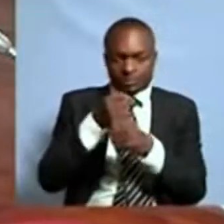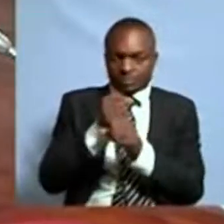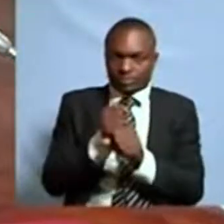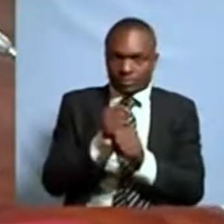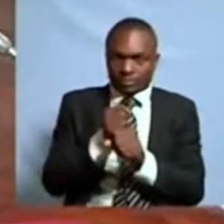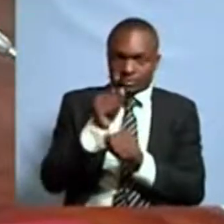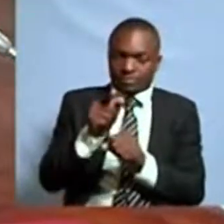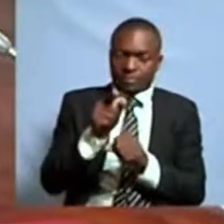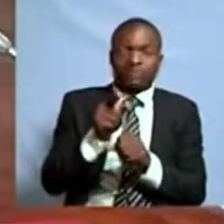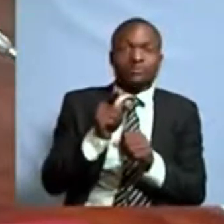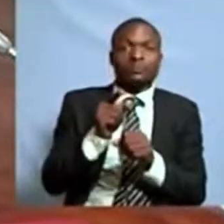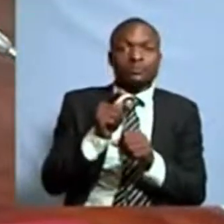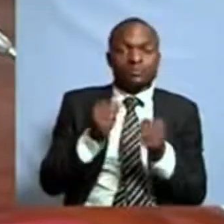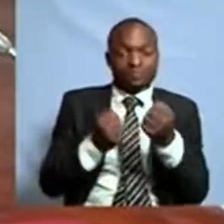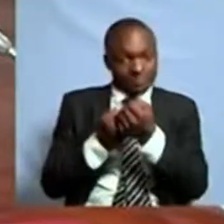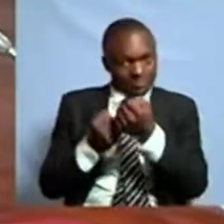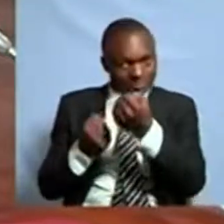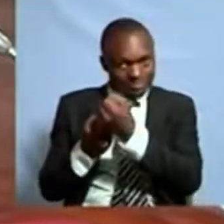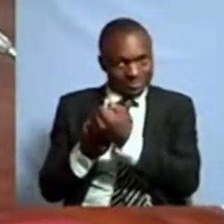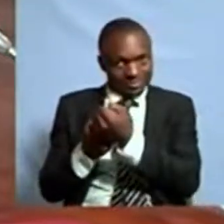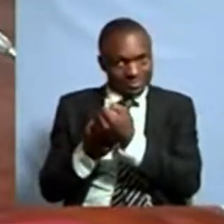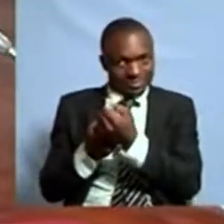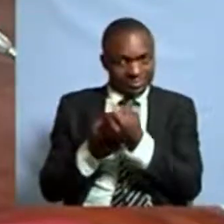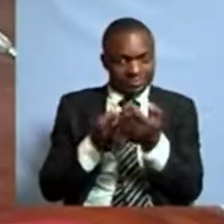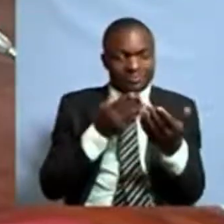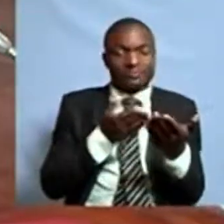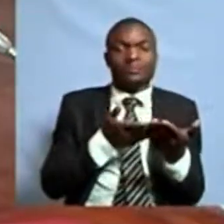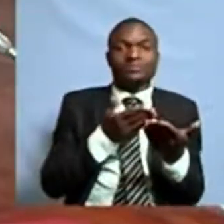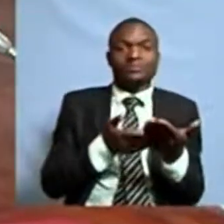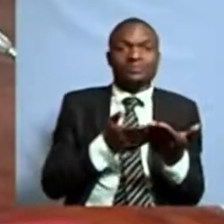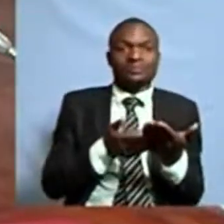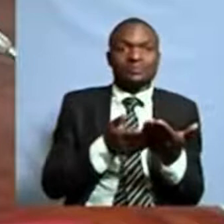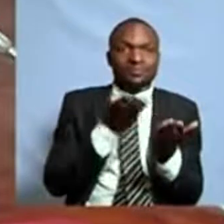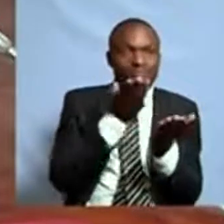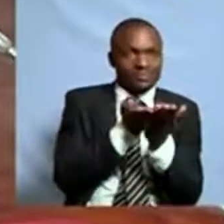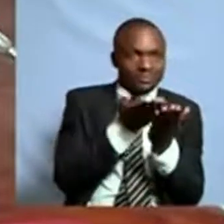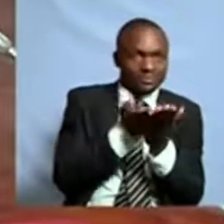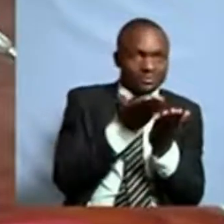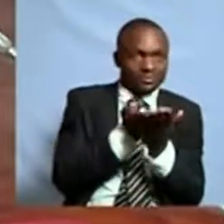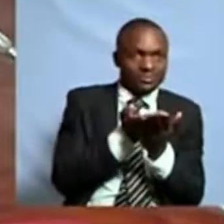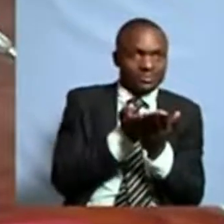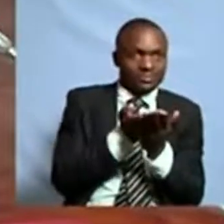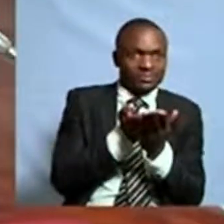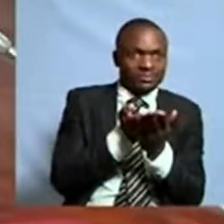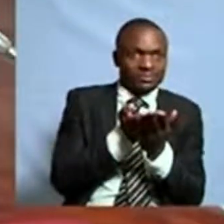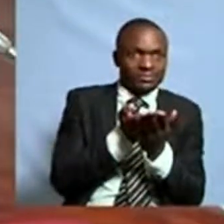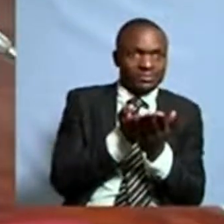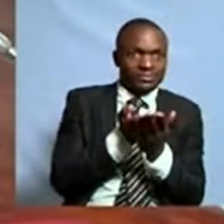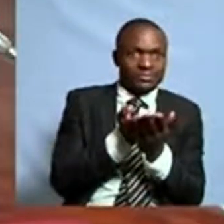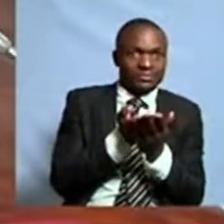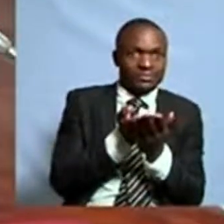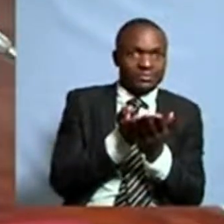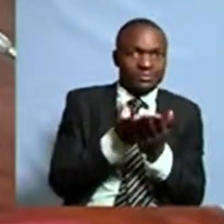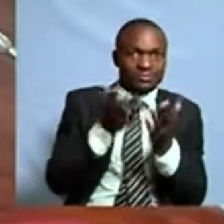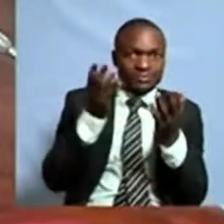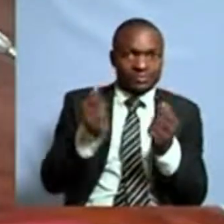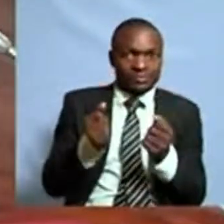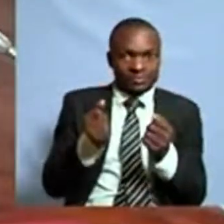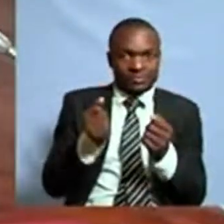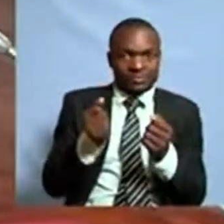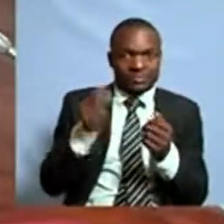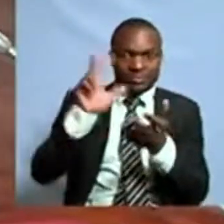we are actually in support of this proposal, and we actually wish it had already been